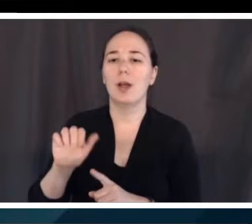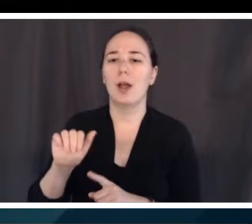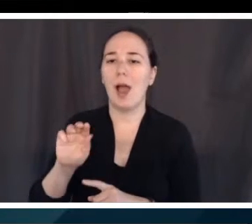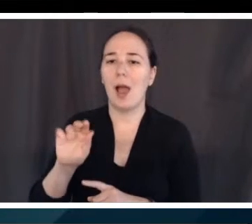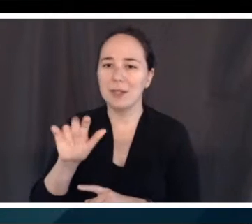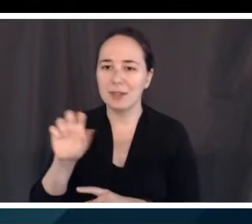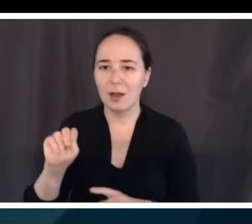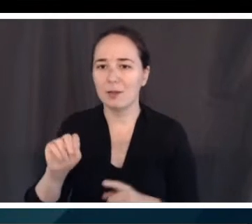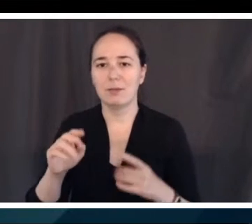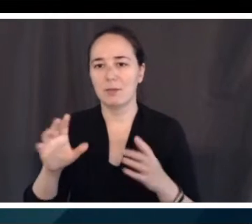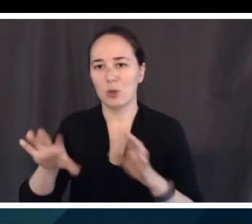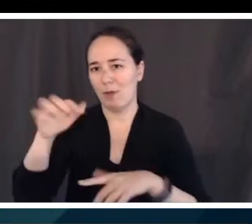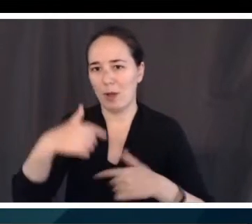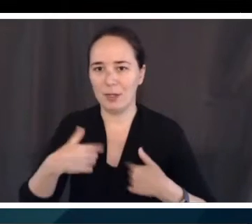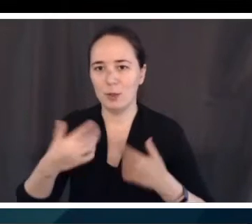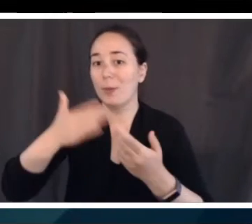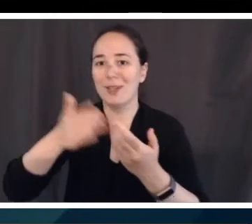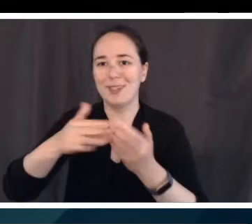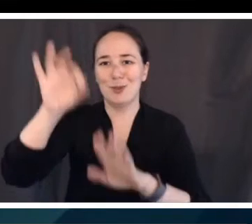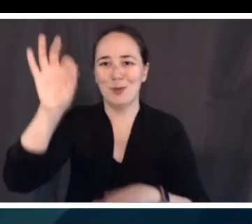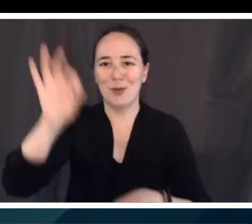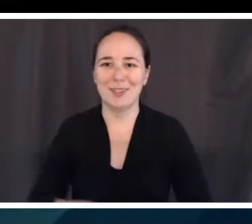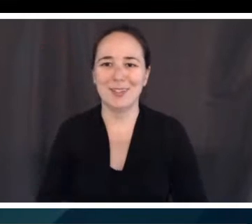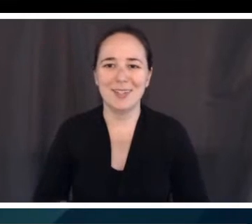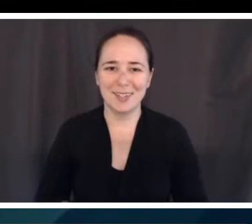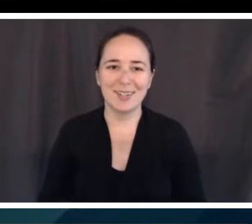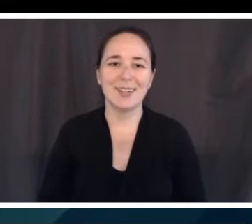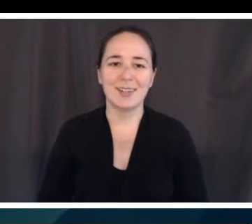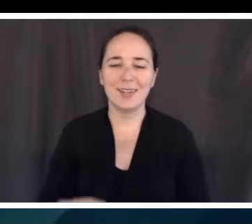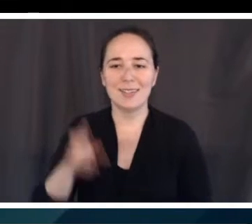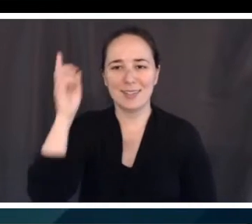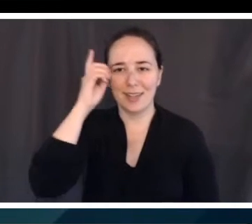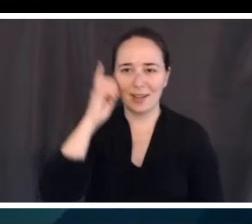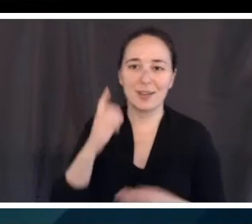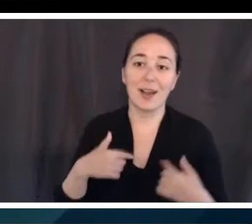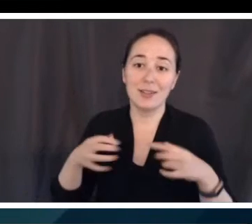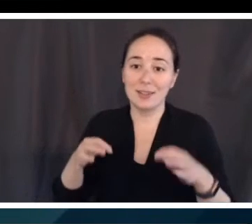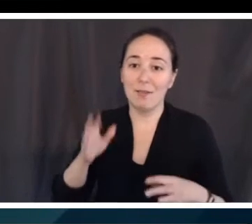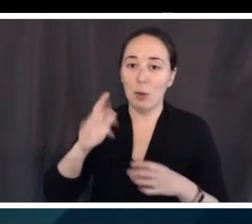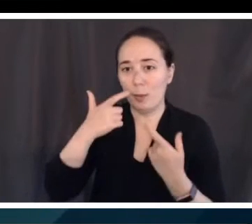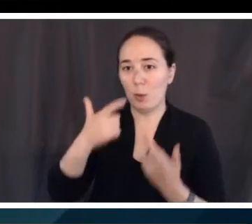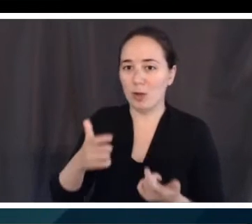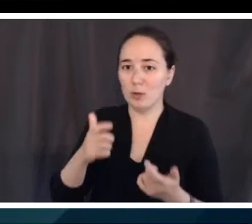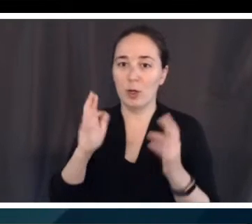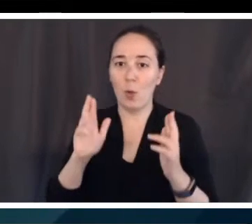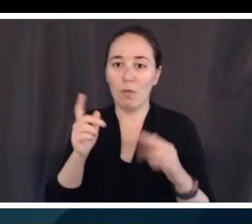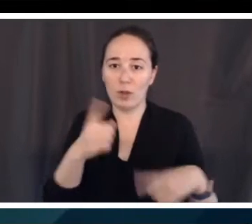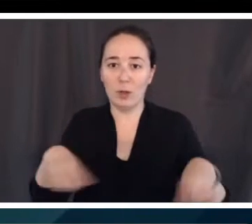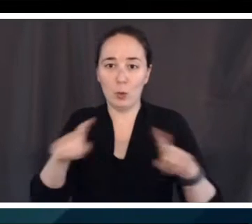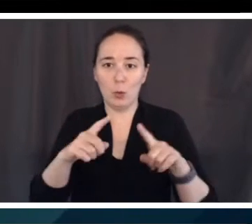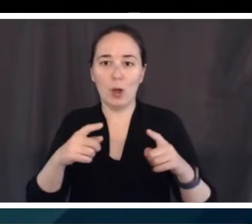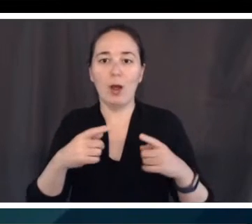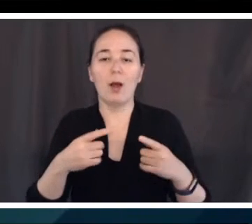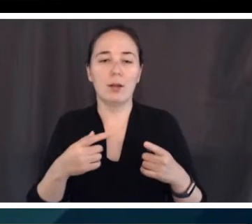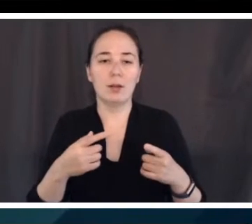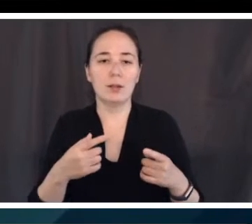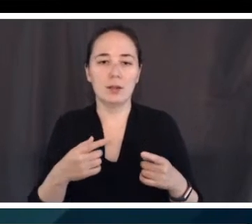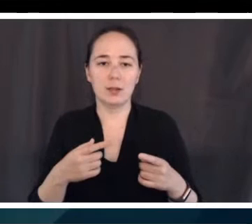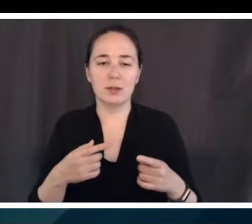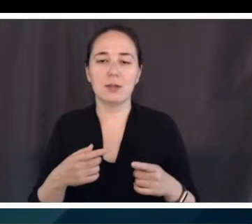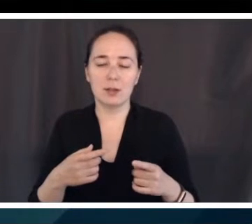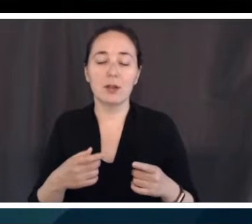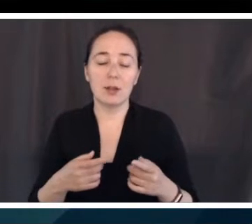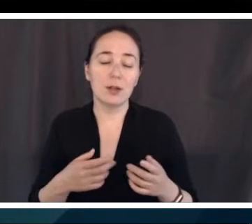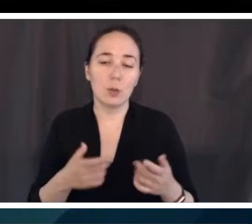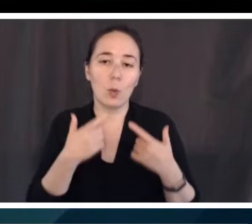you'll find me. Well, I know I'll be tuning into some of those, and I hope everyone who's watching is. So with kind of the final